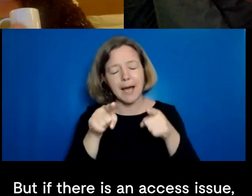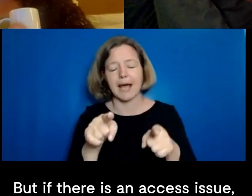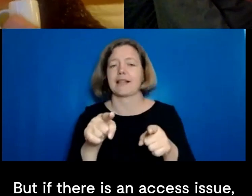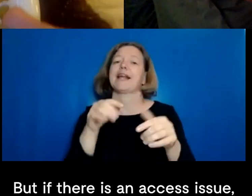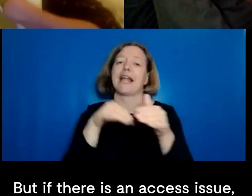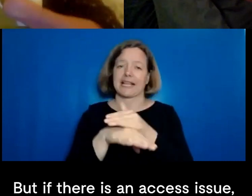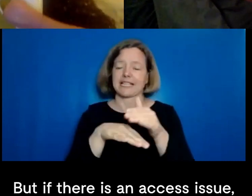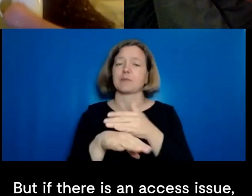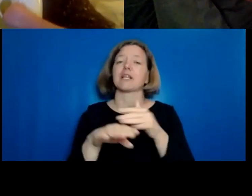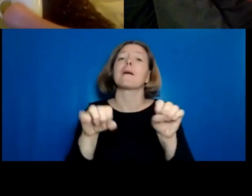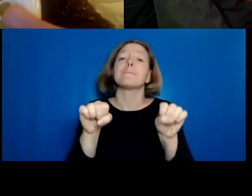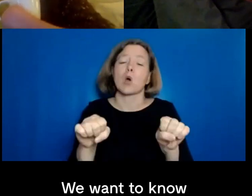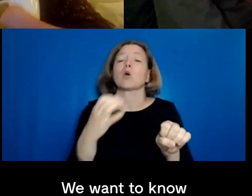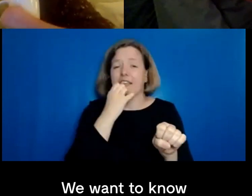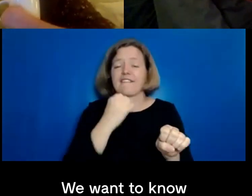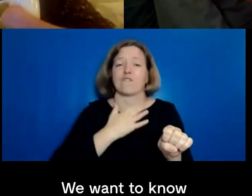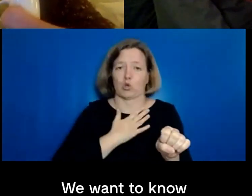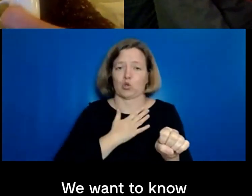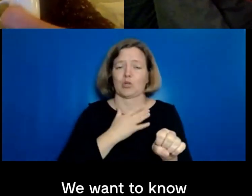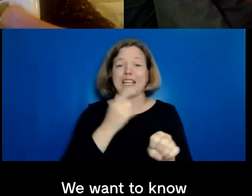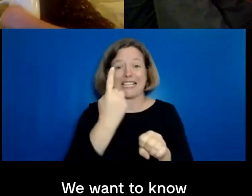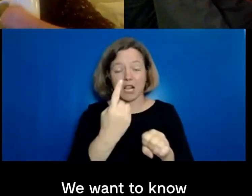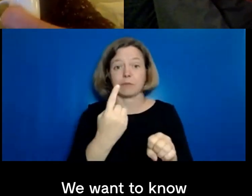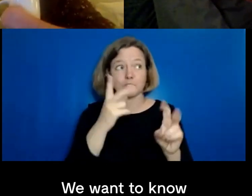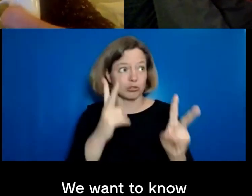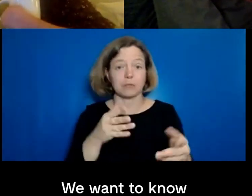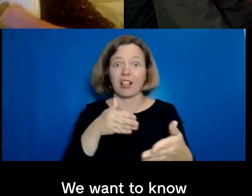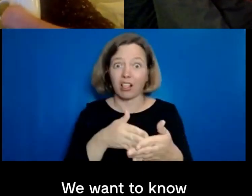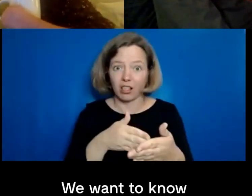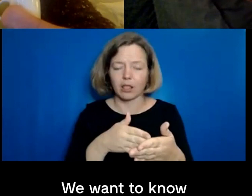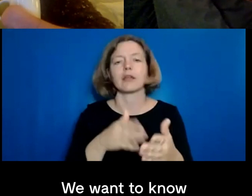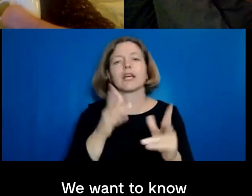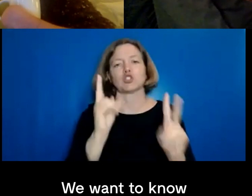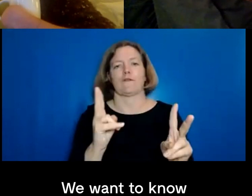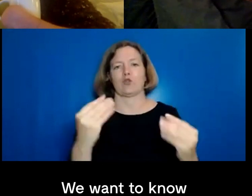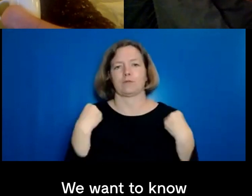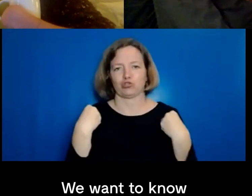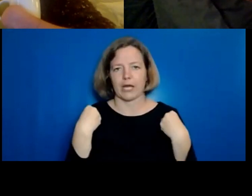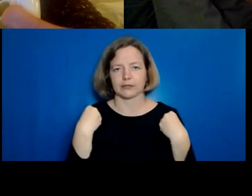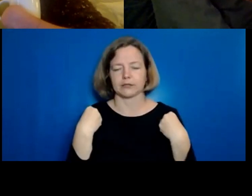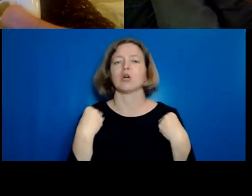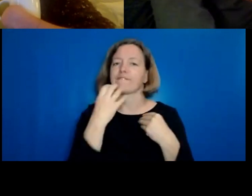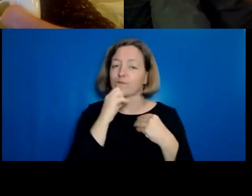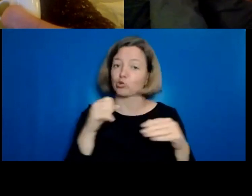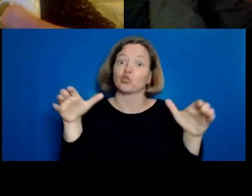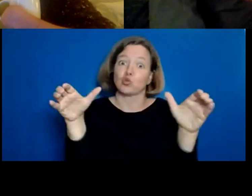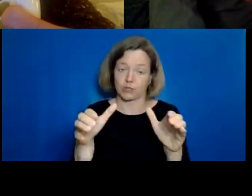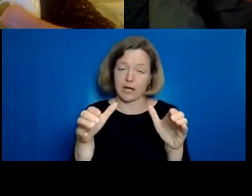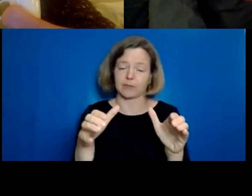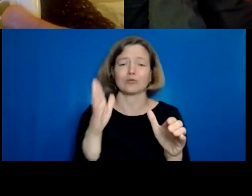issue, please let us know. We want to know and we want to find a solution together.